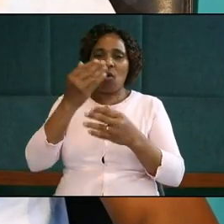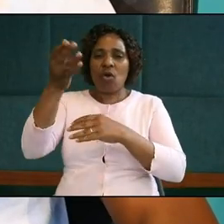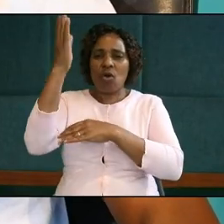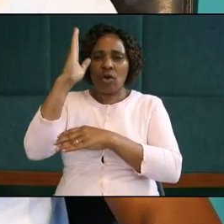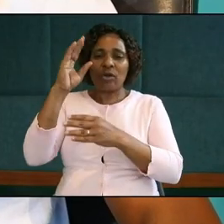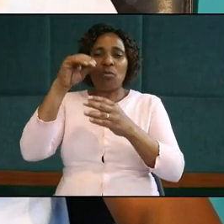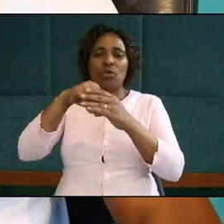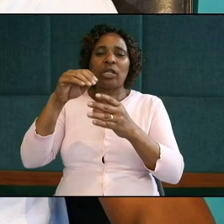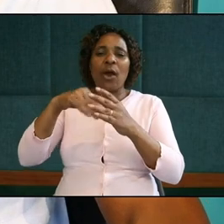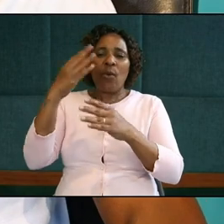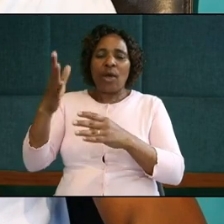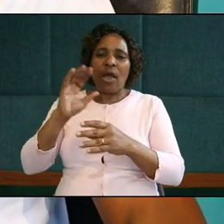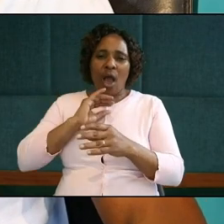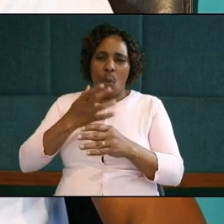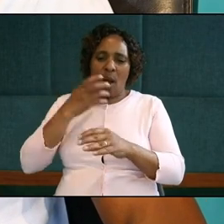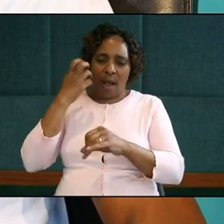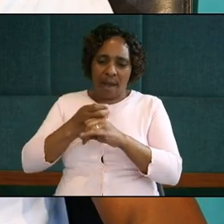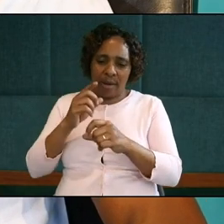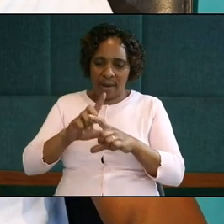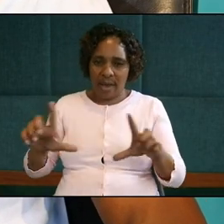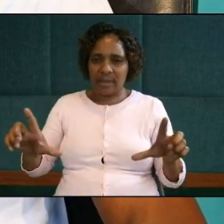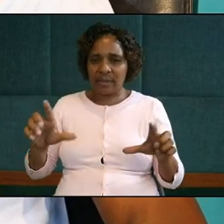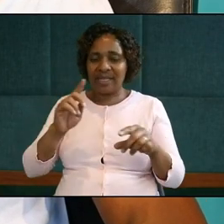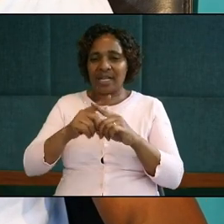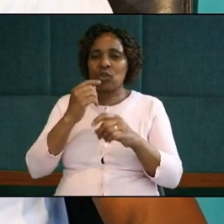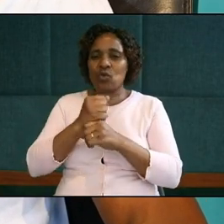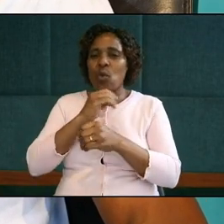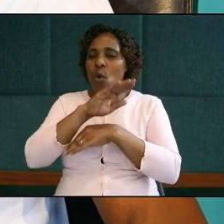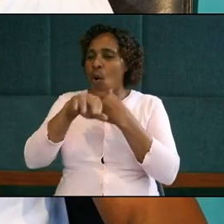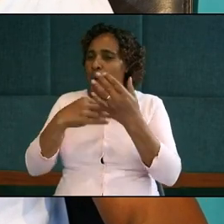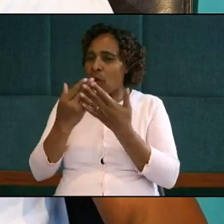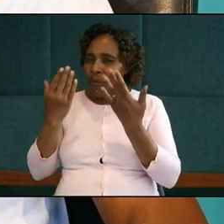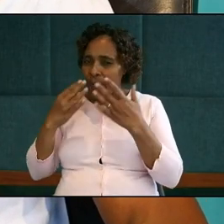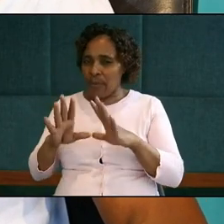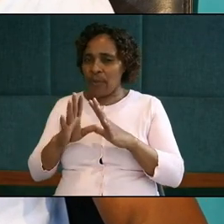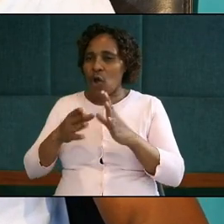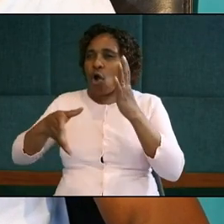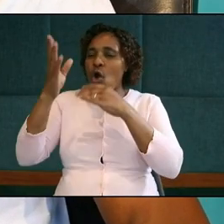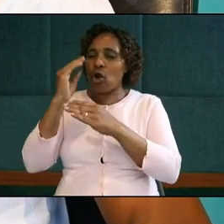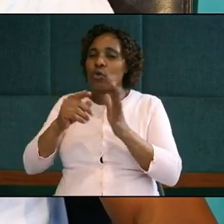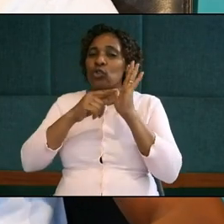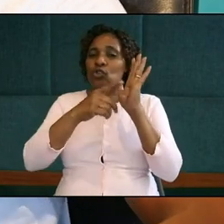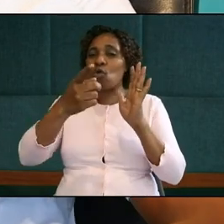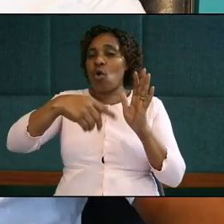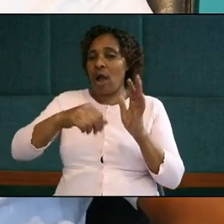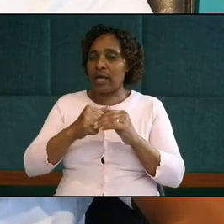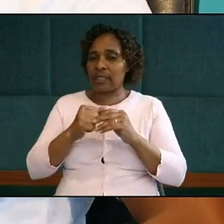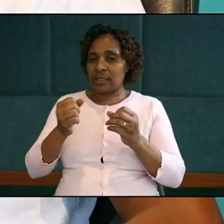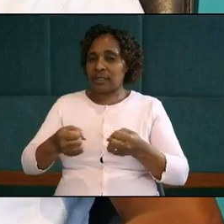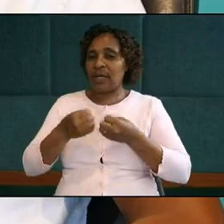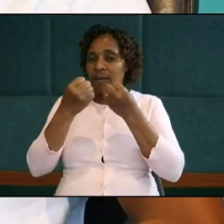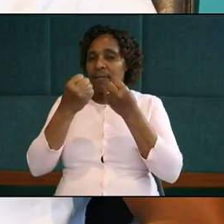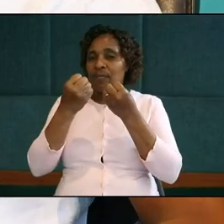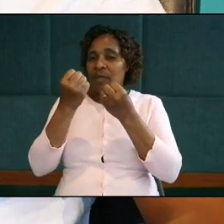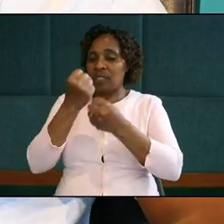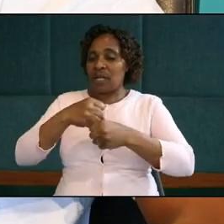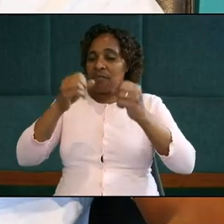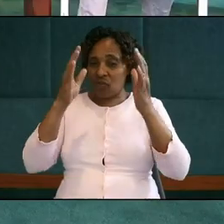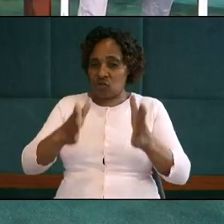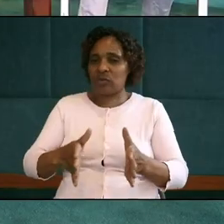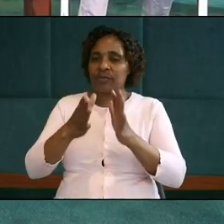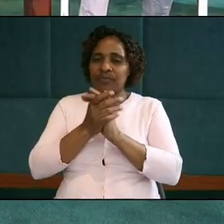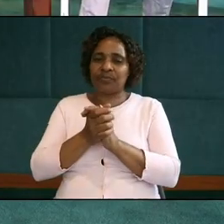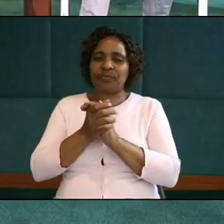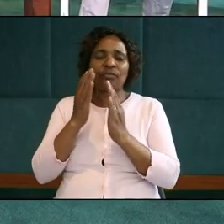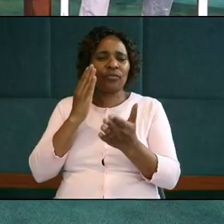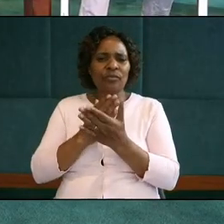our idols. When we have done all that we can do, the Lord will manifest to us his salvation. Very true.